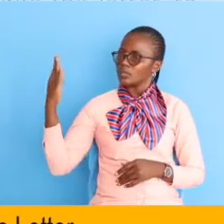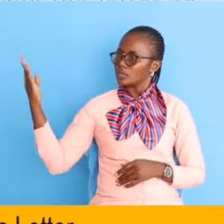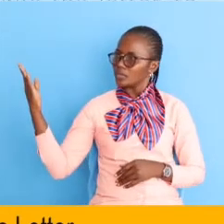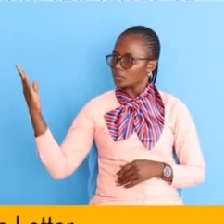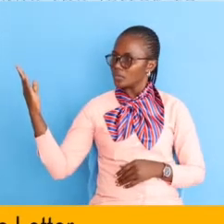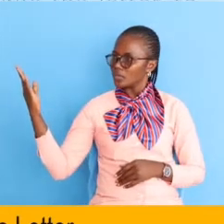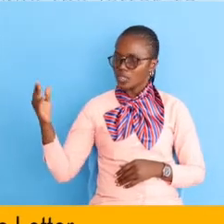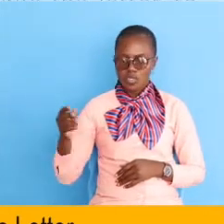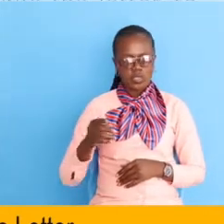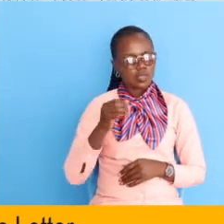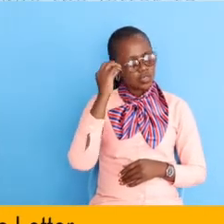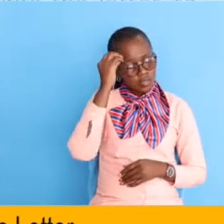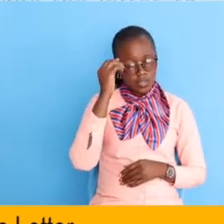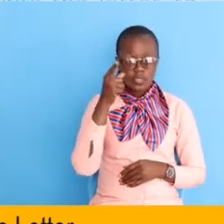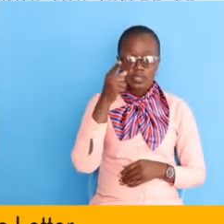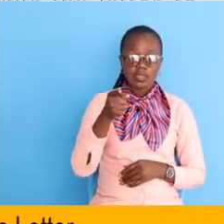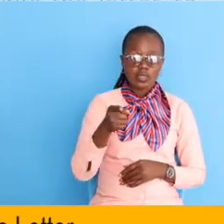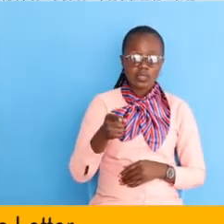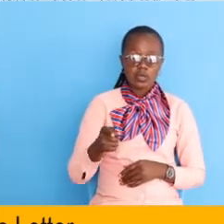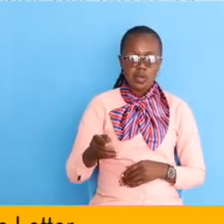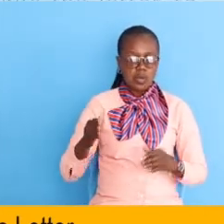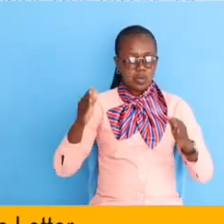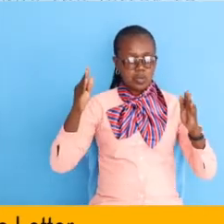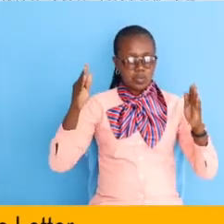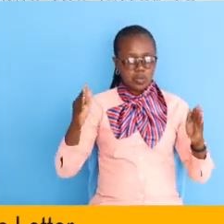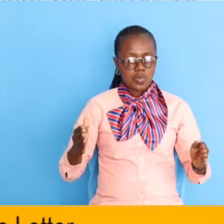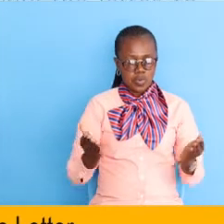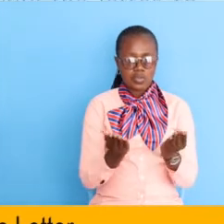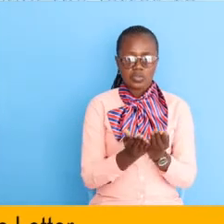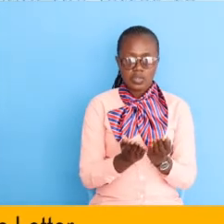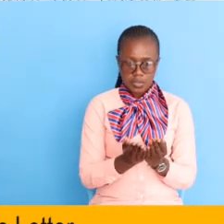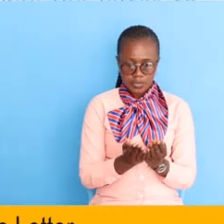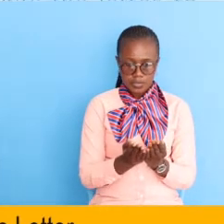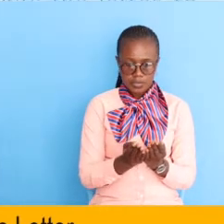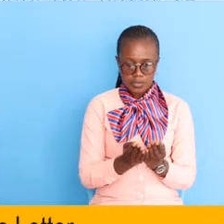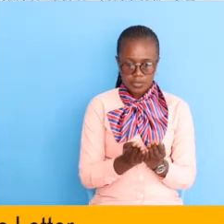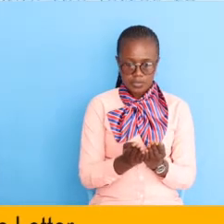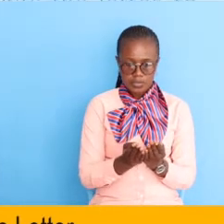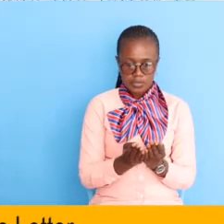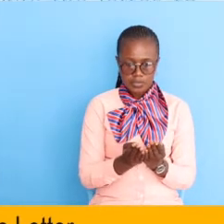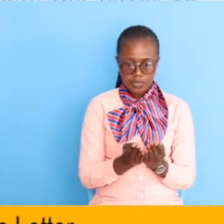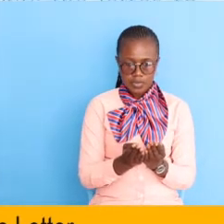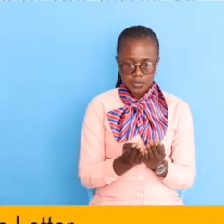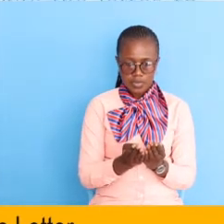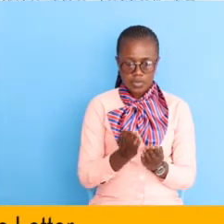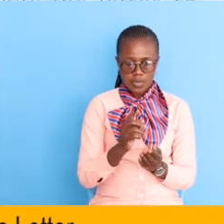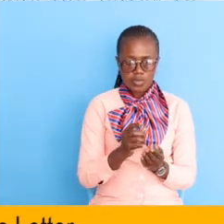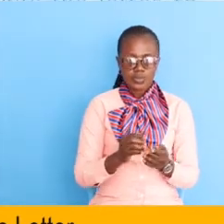the headmaster of Misufini Second School, P.O. Box 333,